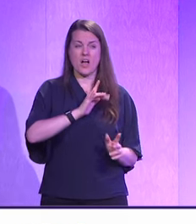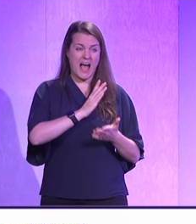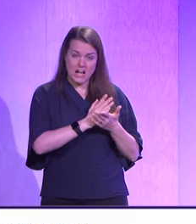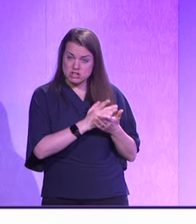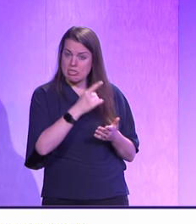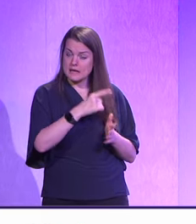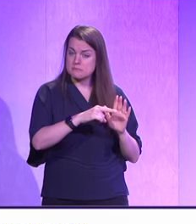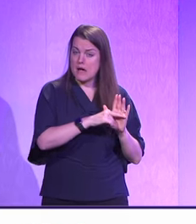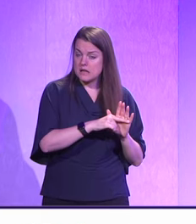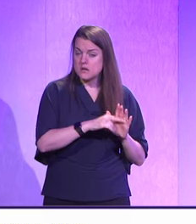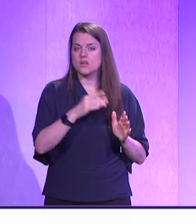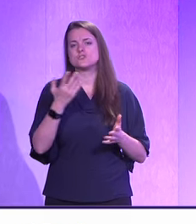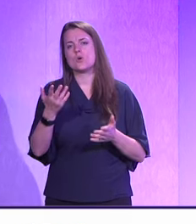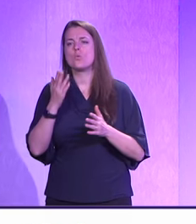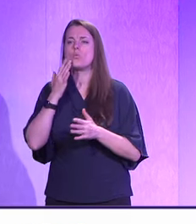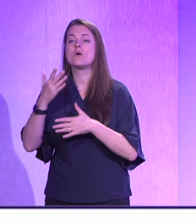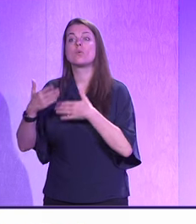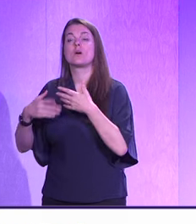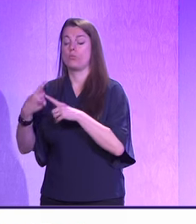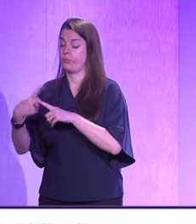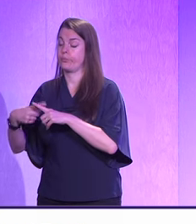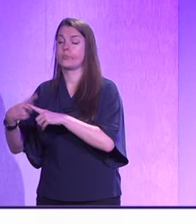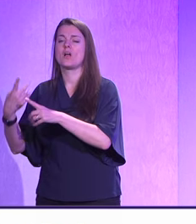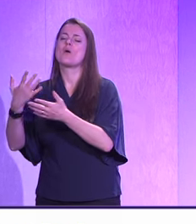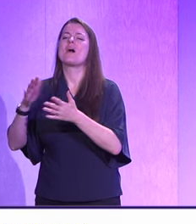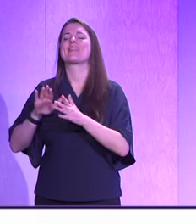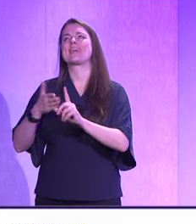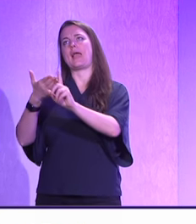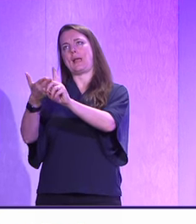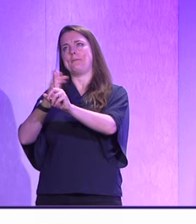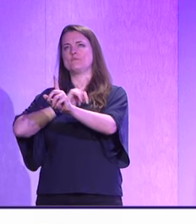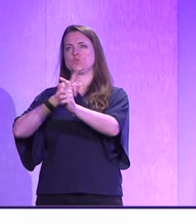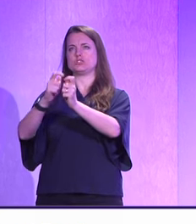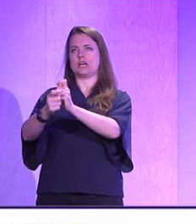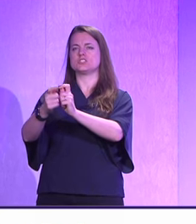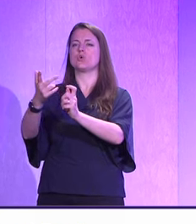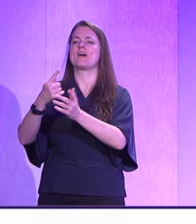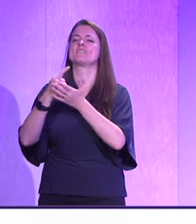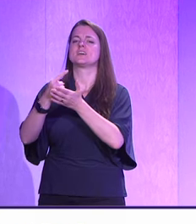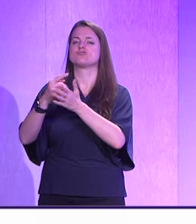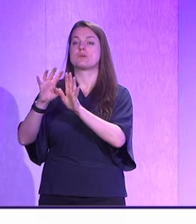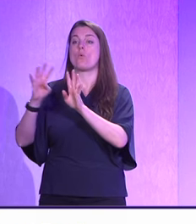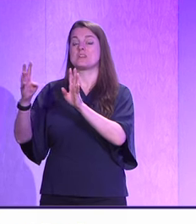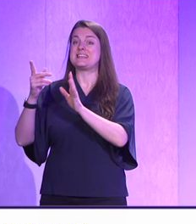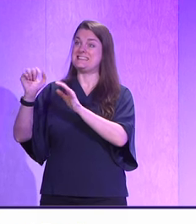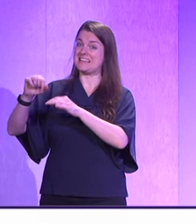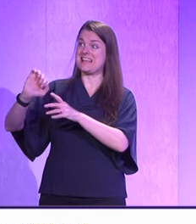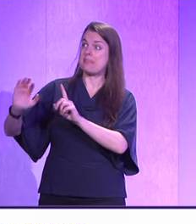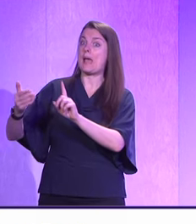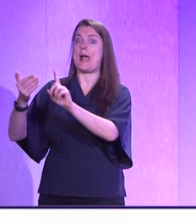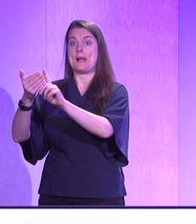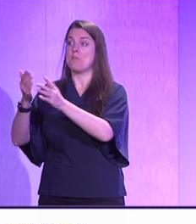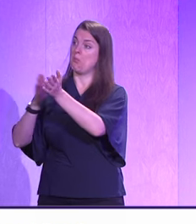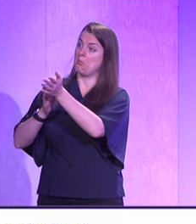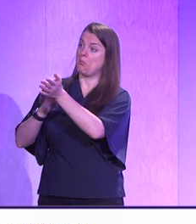bad. When we're going quickly, like the intent behind change advisory boards is kind of good, but it just doesn't